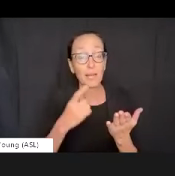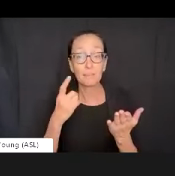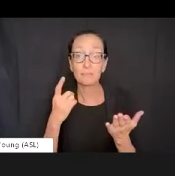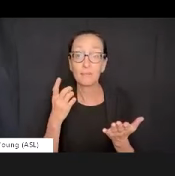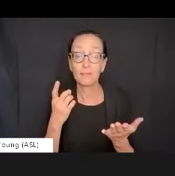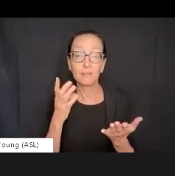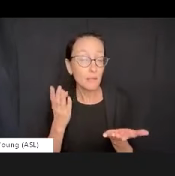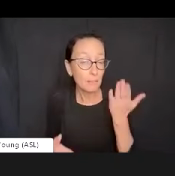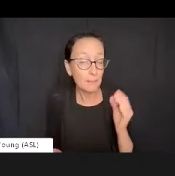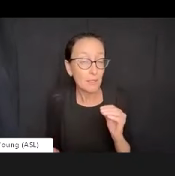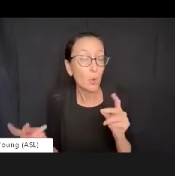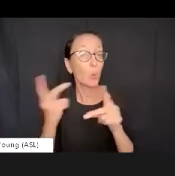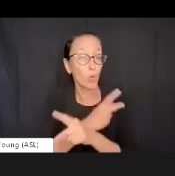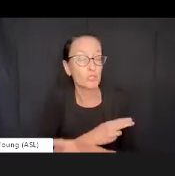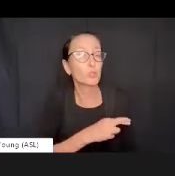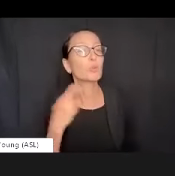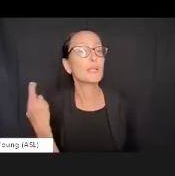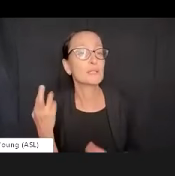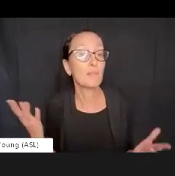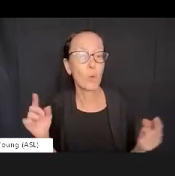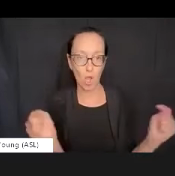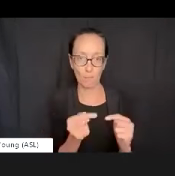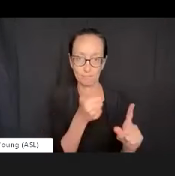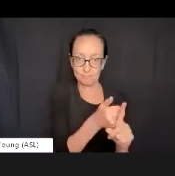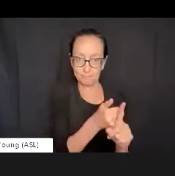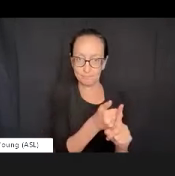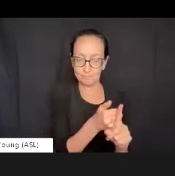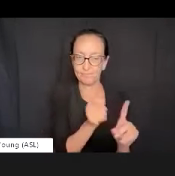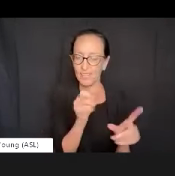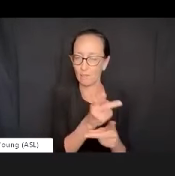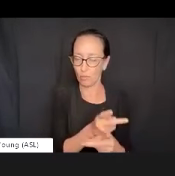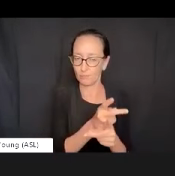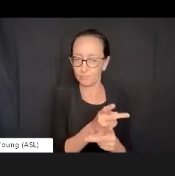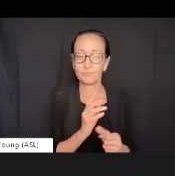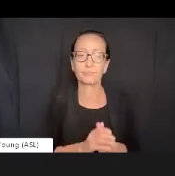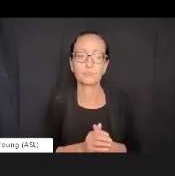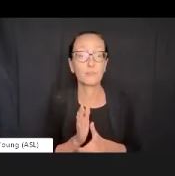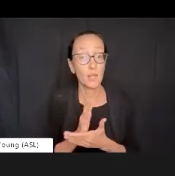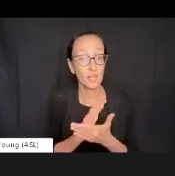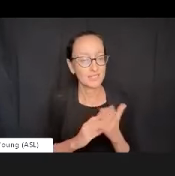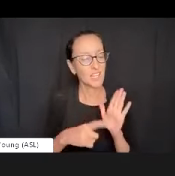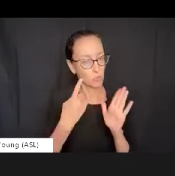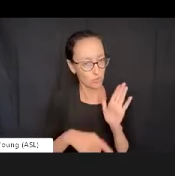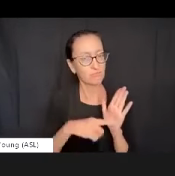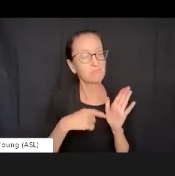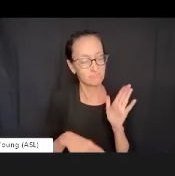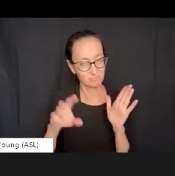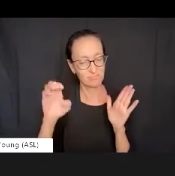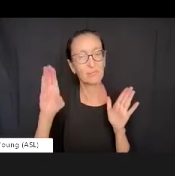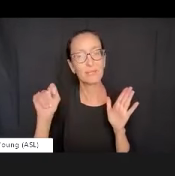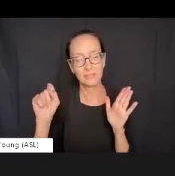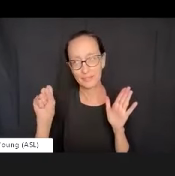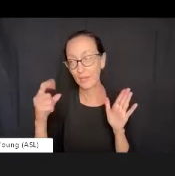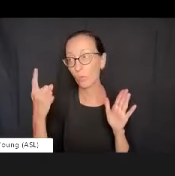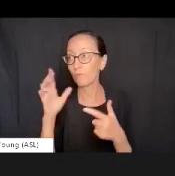increase risk of harm. So we need to be careful around that. I know there's some criticisms that exist around evidence-based treatments. One of those